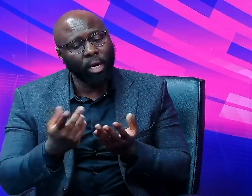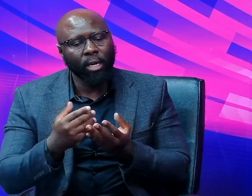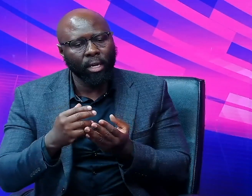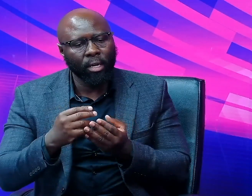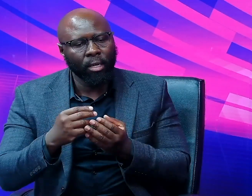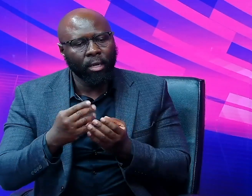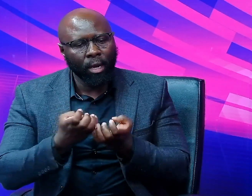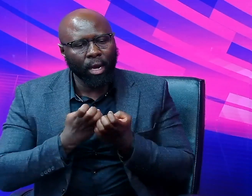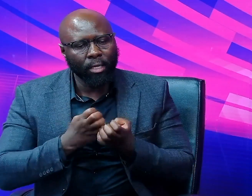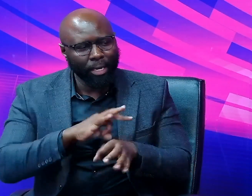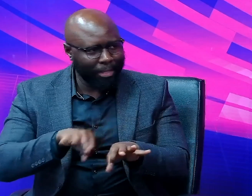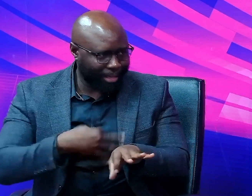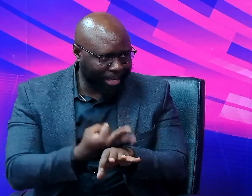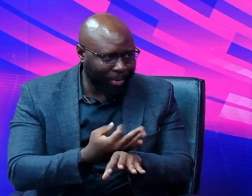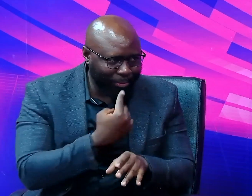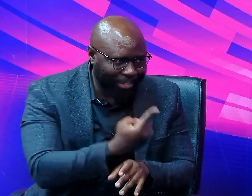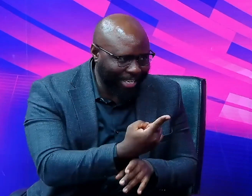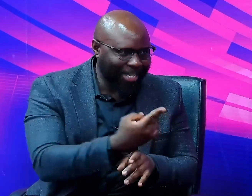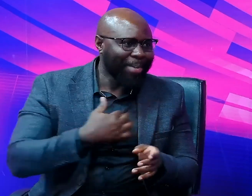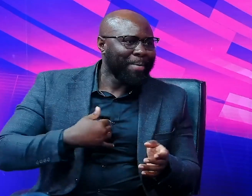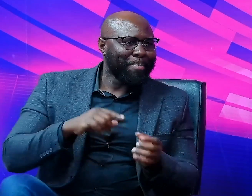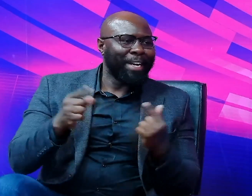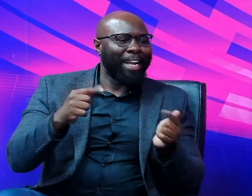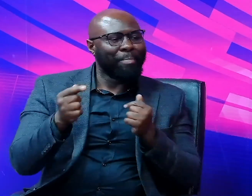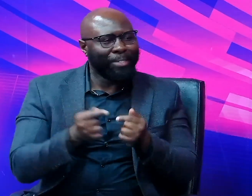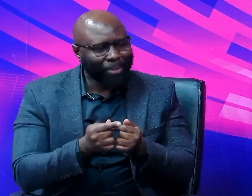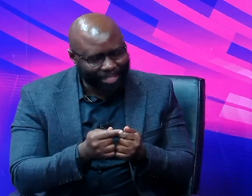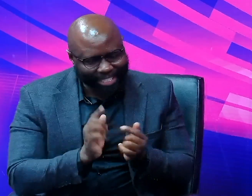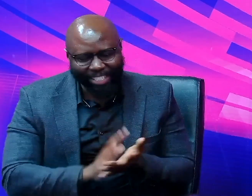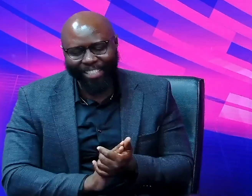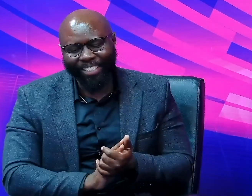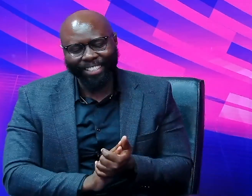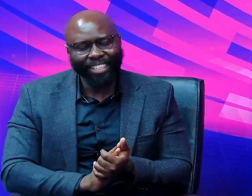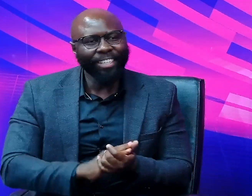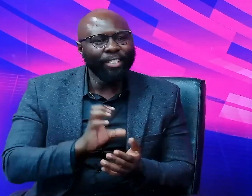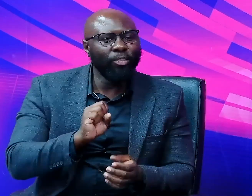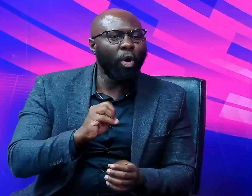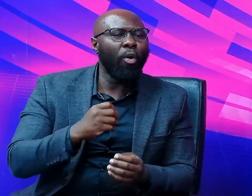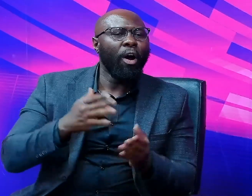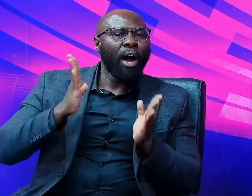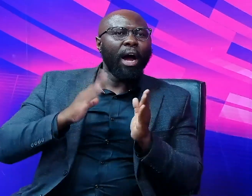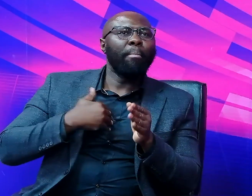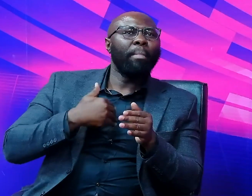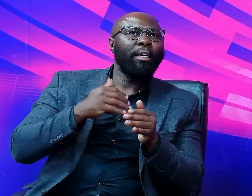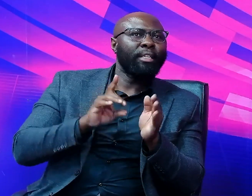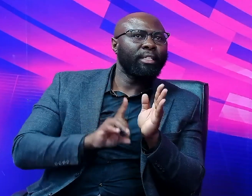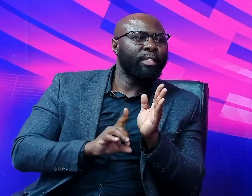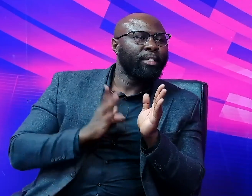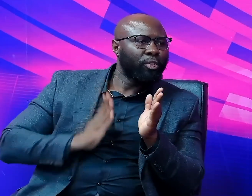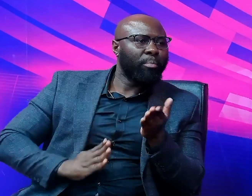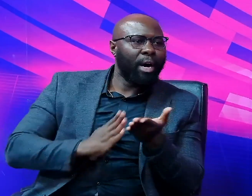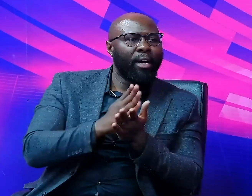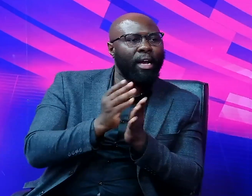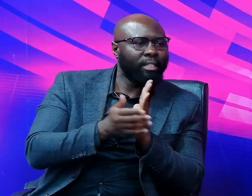myself. Well, I need 3 hours to tell you my story, but I'll keep it short. Keep it short, yeah,